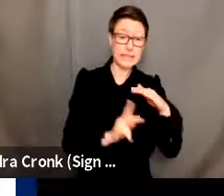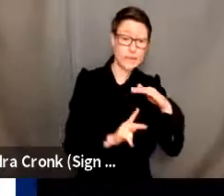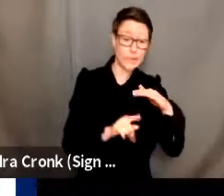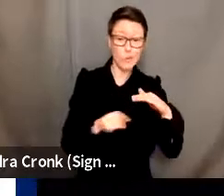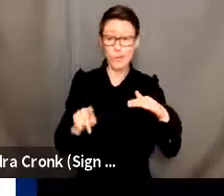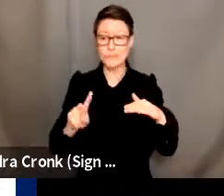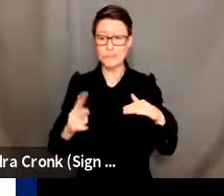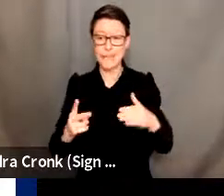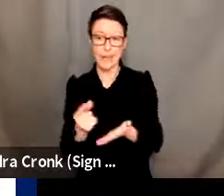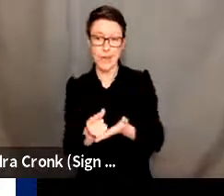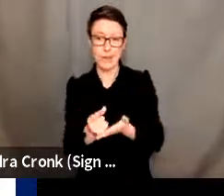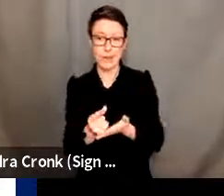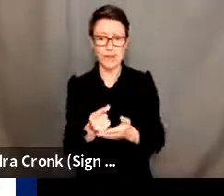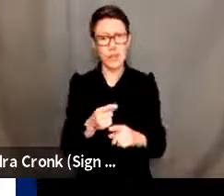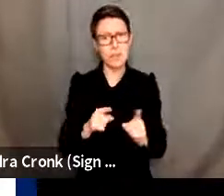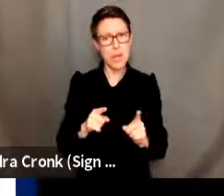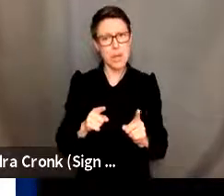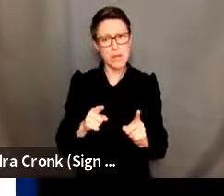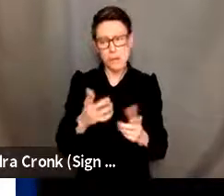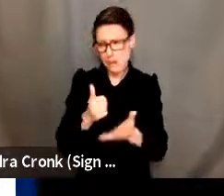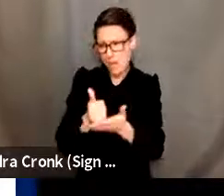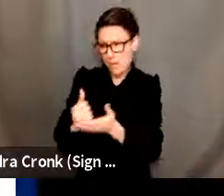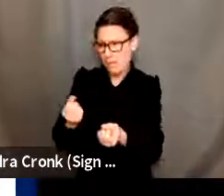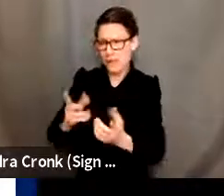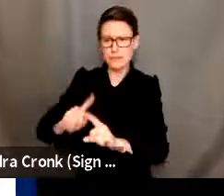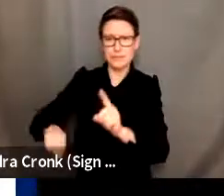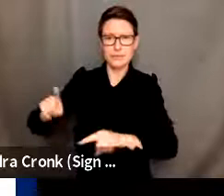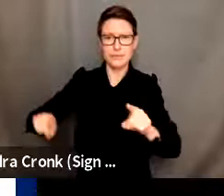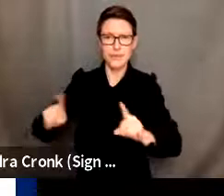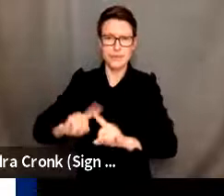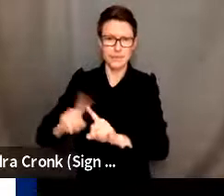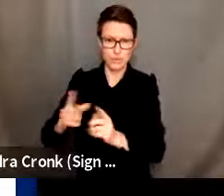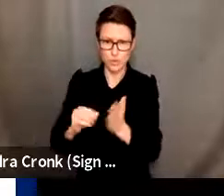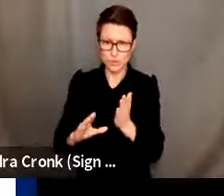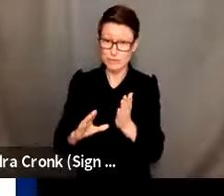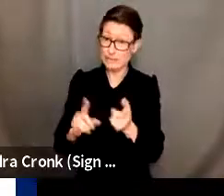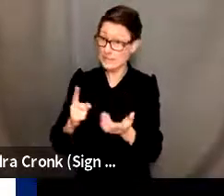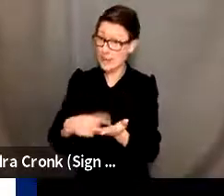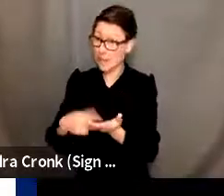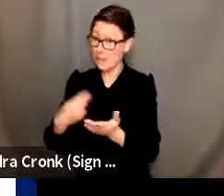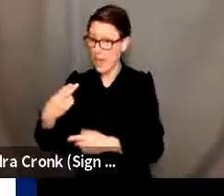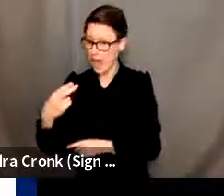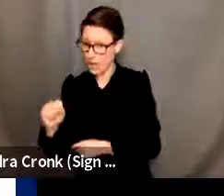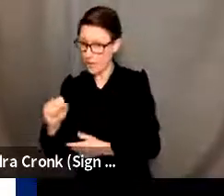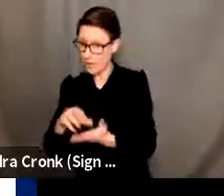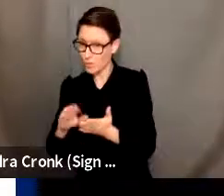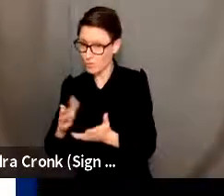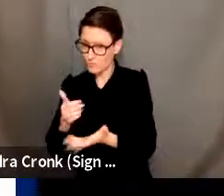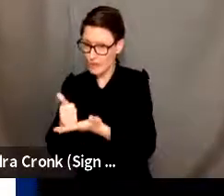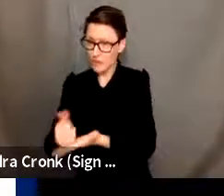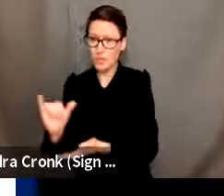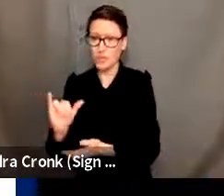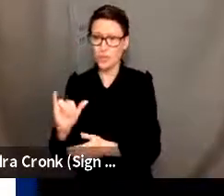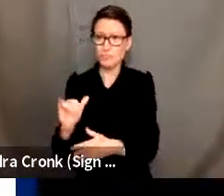students in different elementary grades and even as old as high school. So whatever your expertise is, whatever your